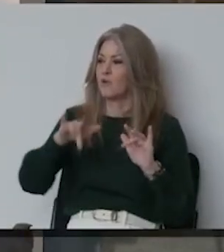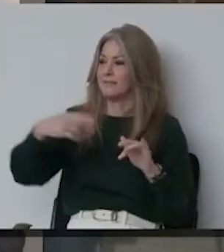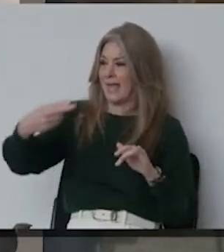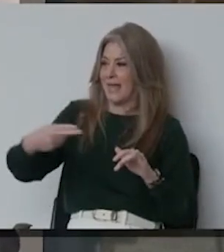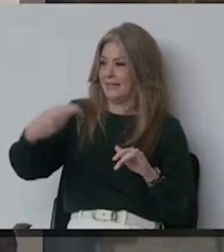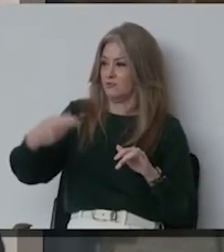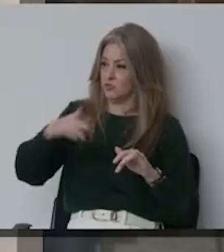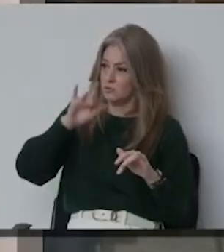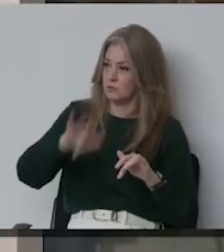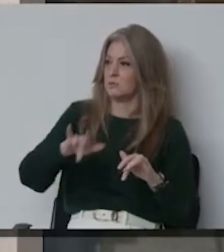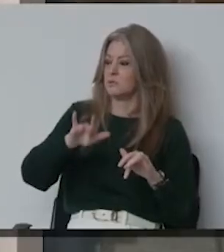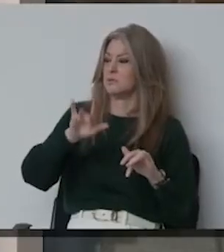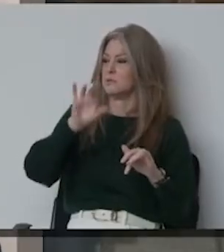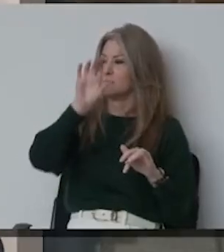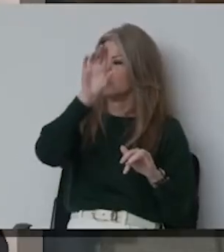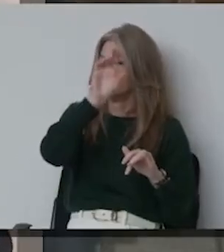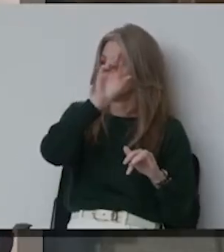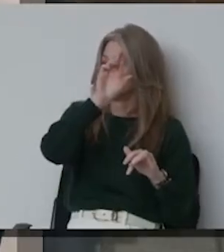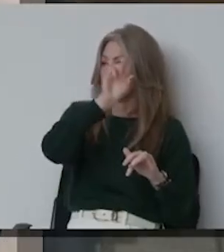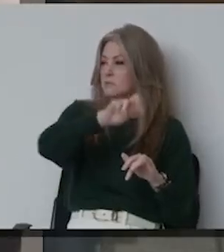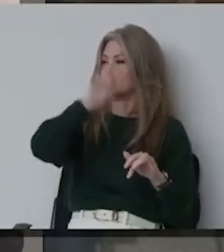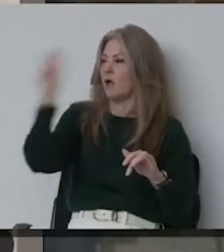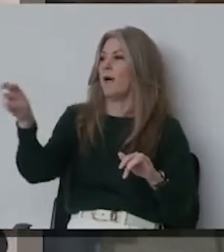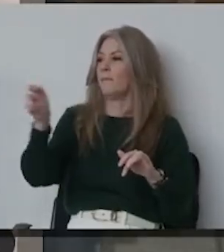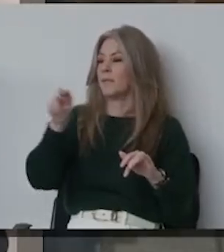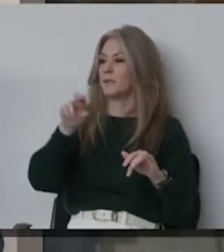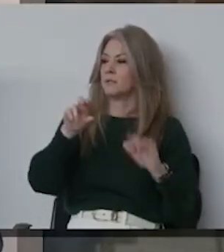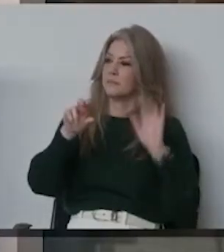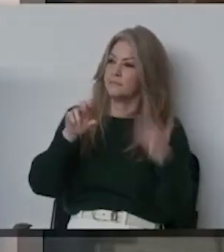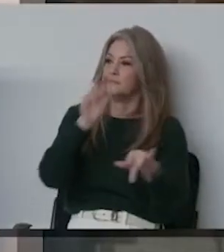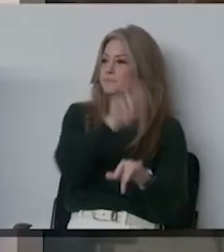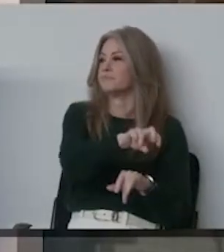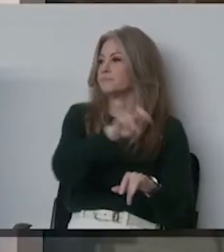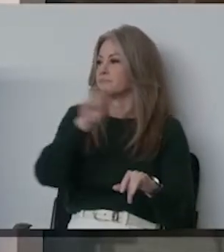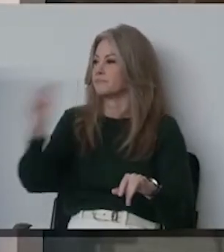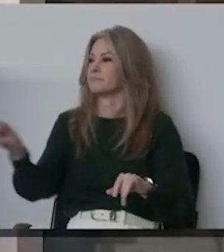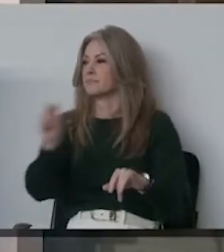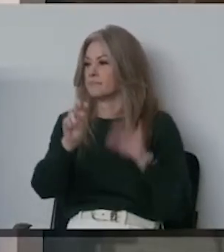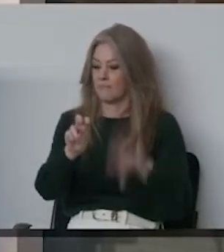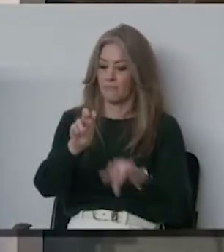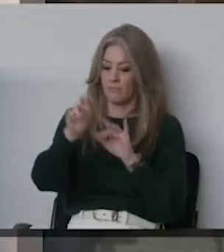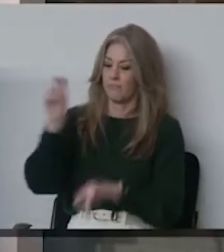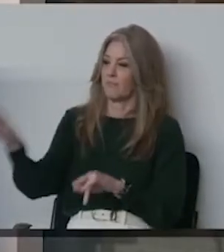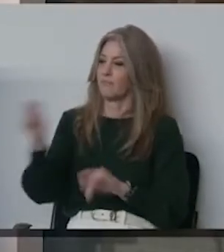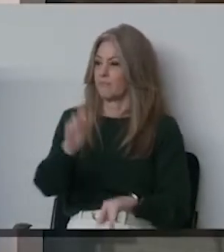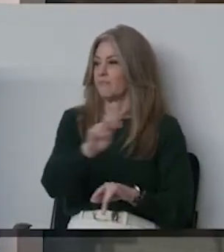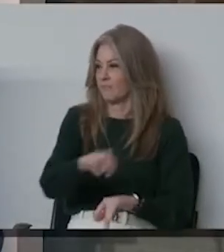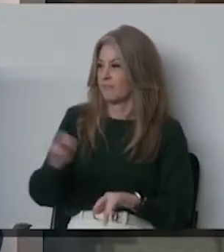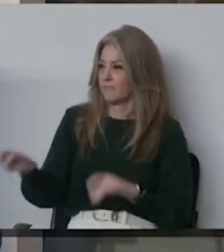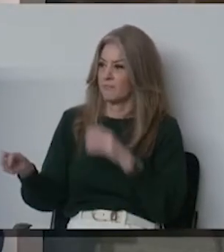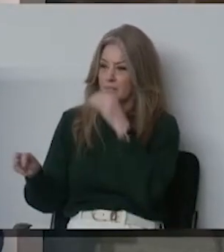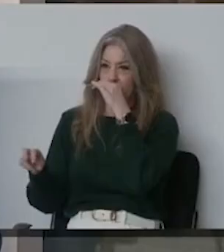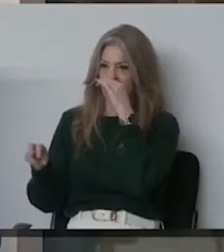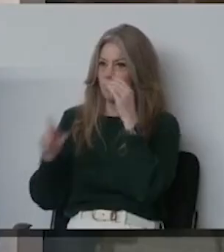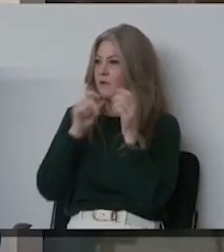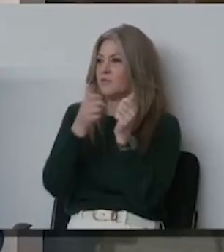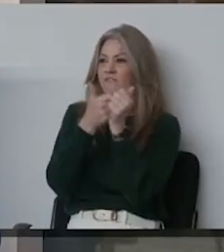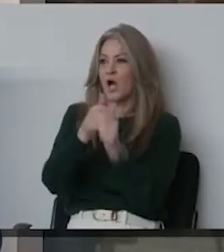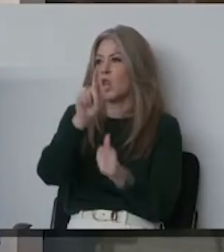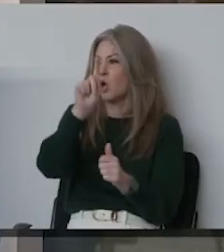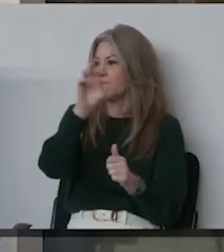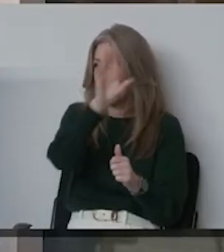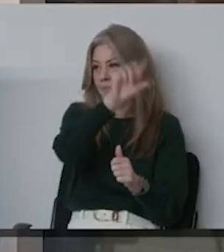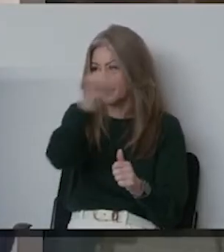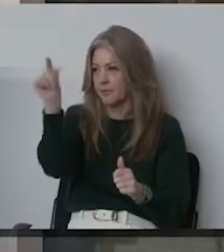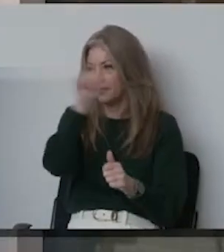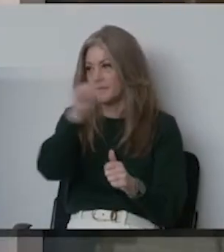with their screen reader running and jump to headings. They can press some other keys to jump to different types of elements. And so when a screen reader